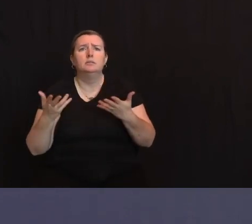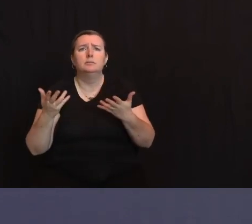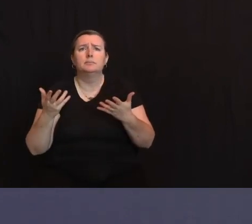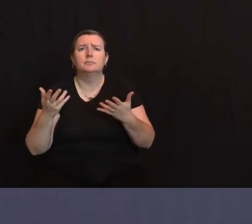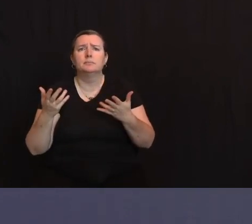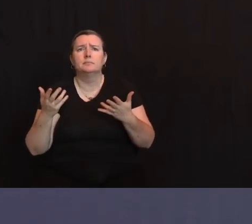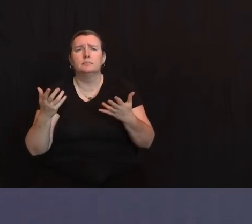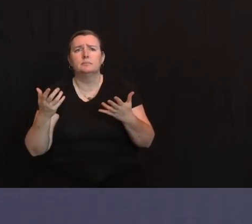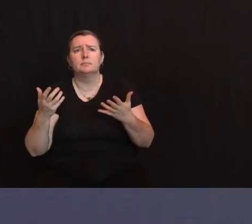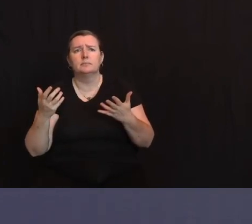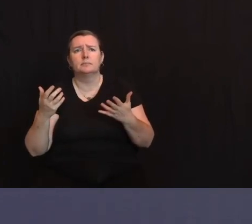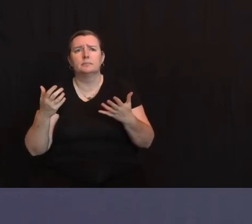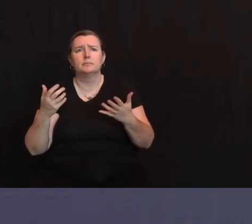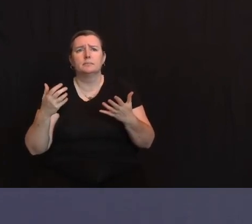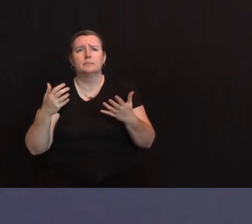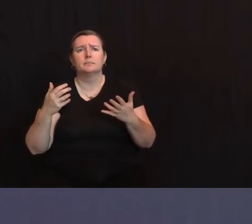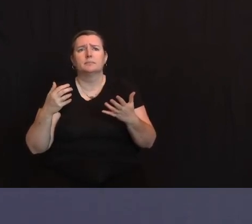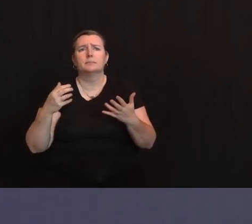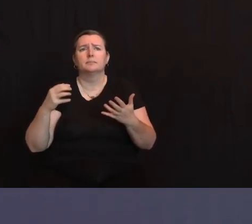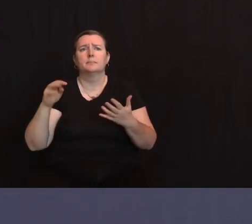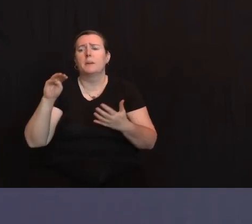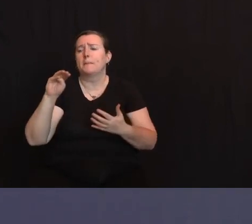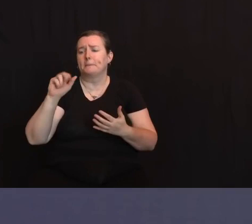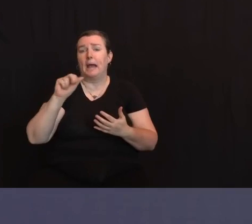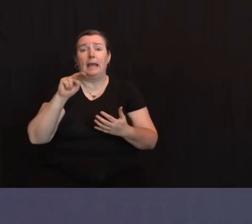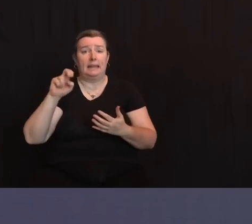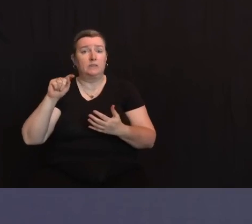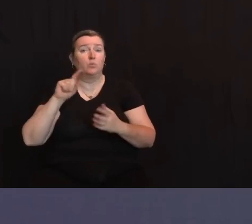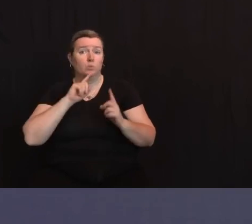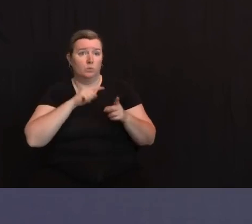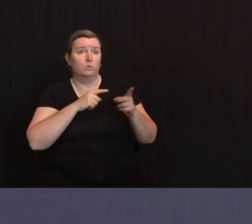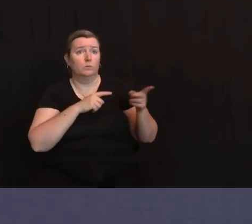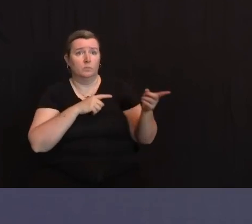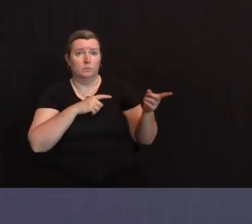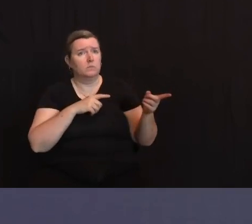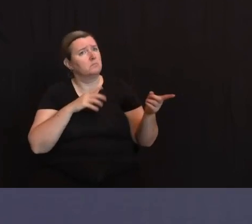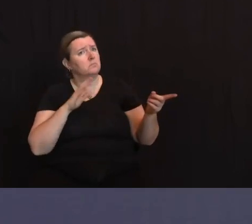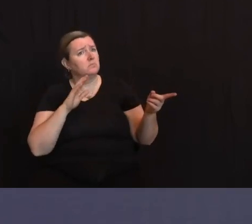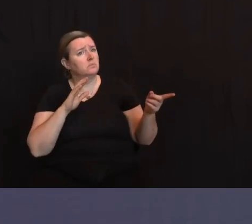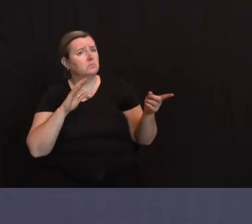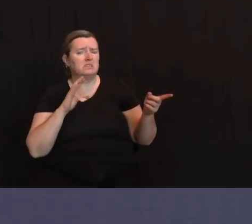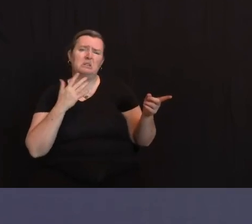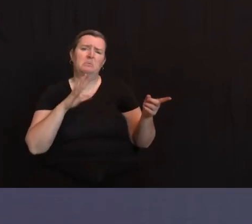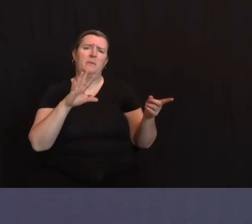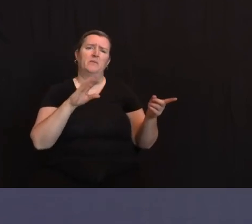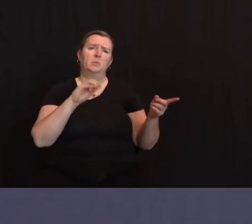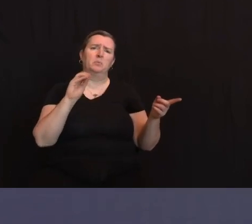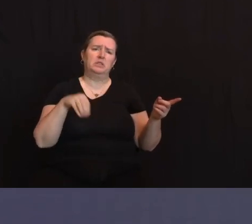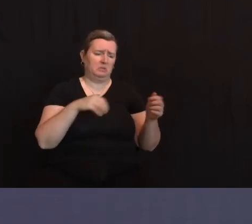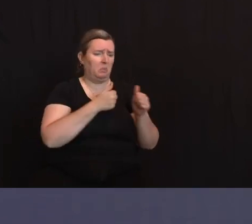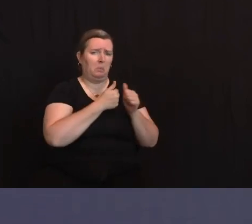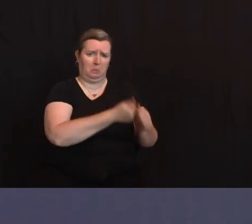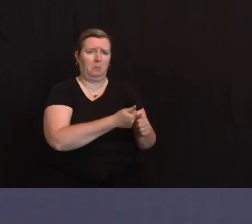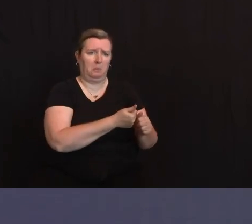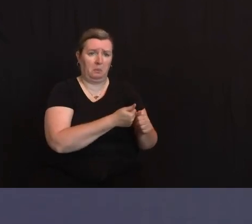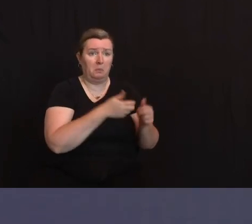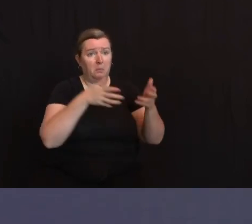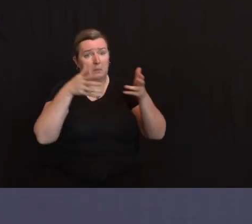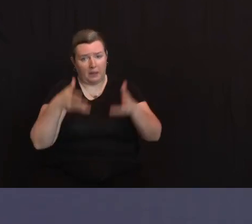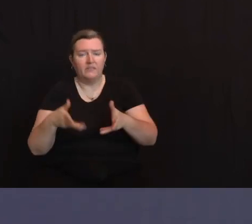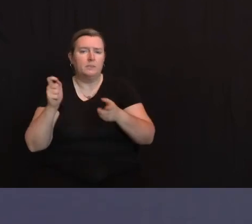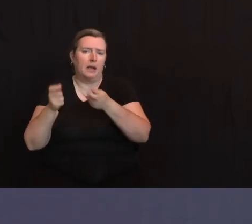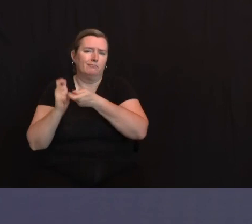Manat recommendations, and I said earlier a big bulk of the rest are through statutory fixes. My